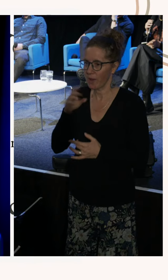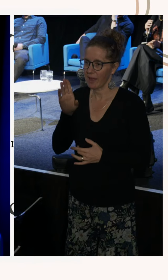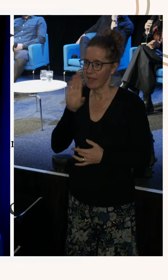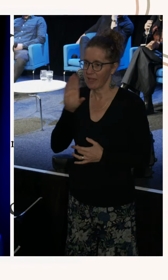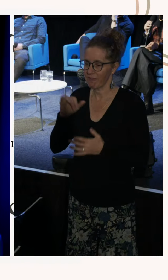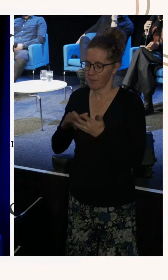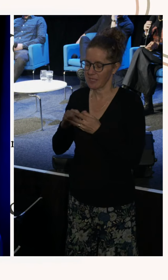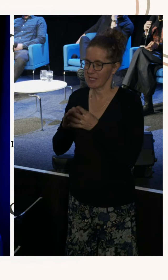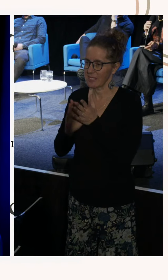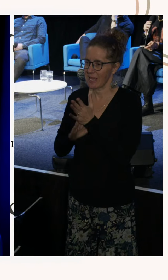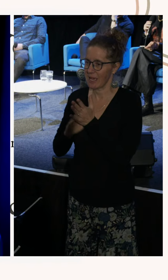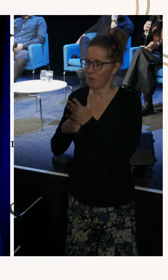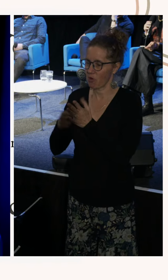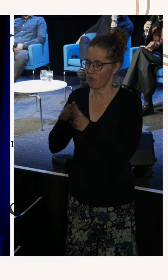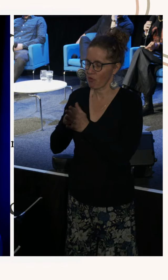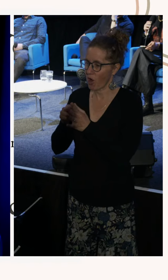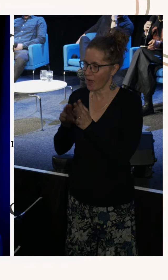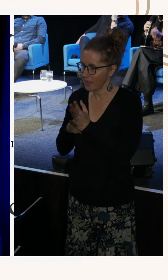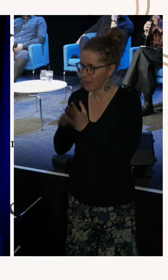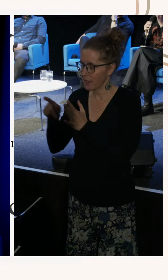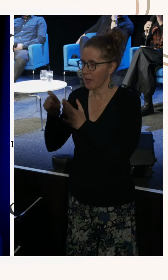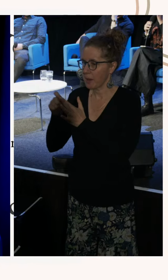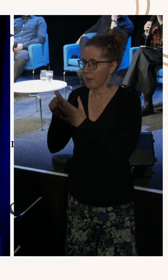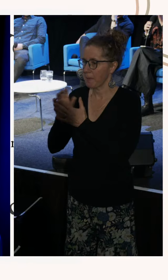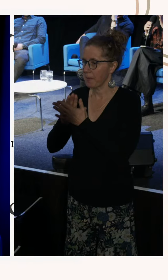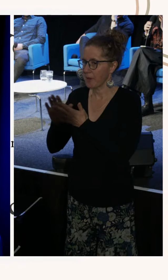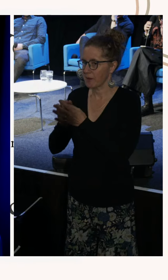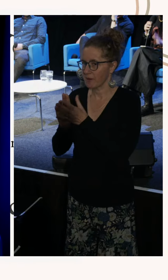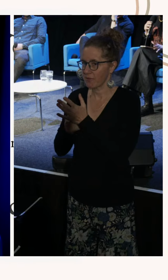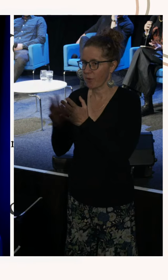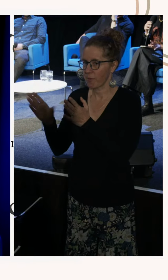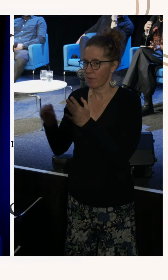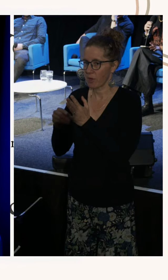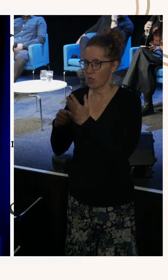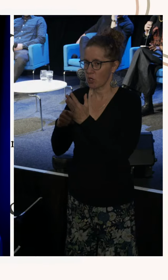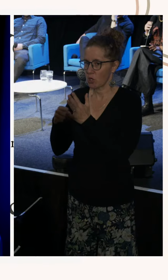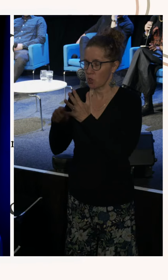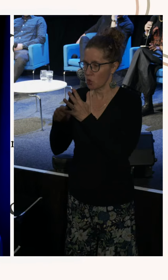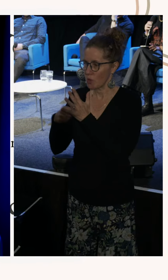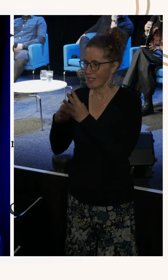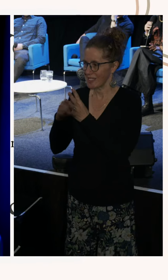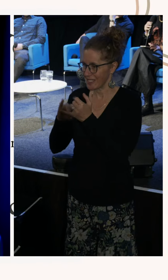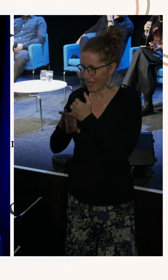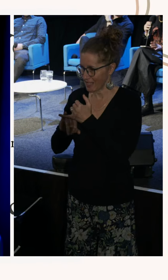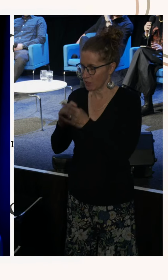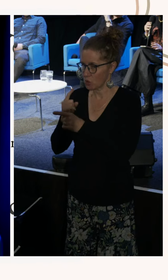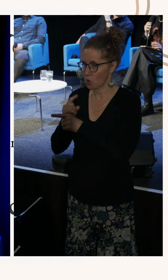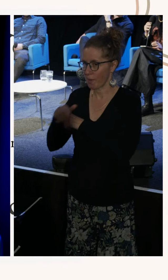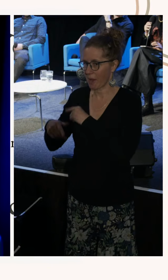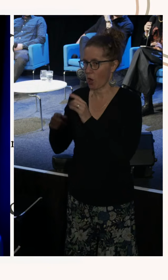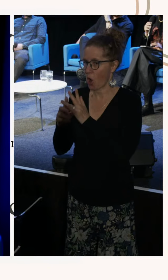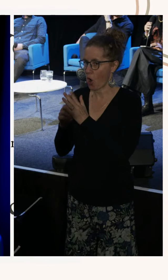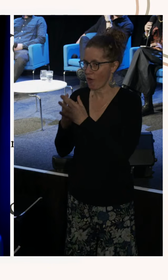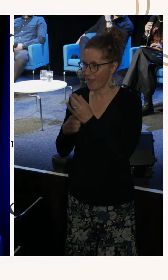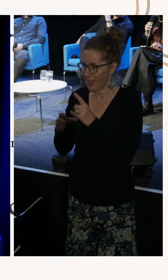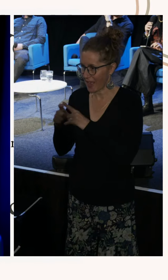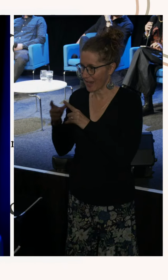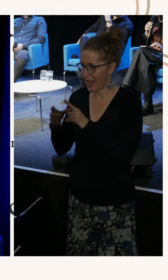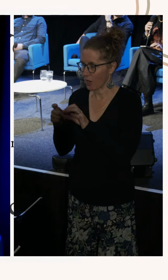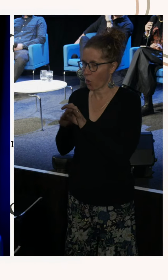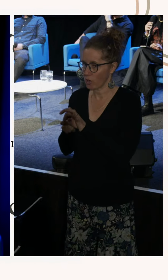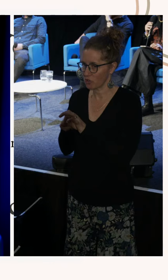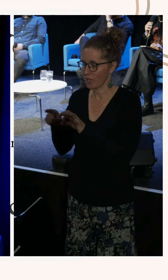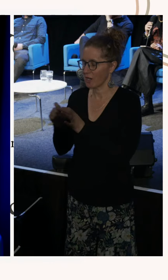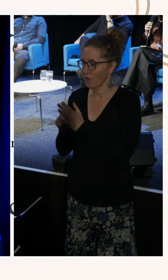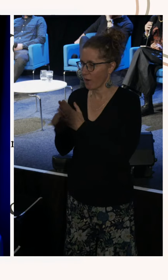Sam Ryan. Sam's a PhD candidate at UTAS, conducting a comprehensive study of the poetry in Overland and Quadrant. He's written for the Journal of Australian